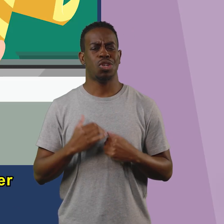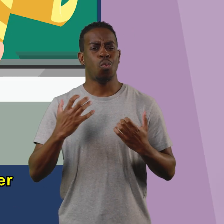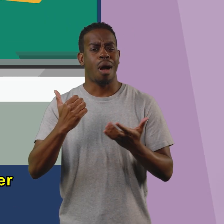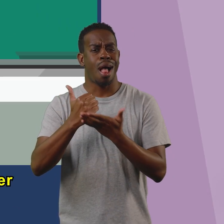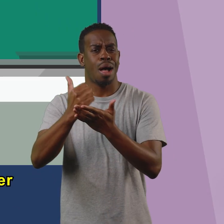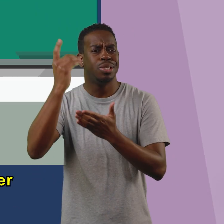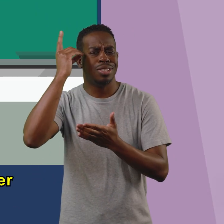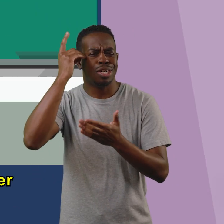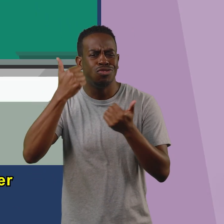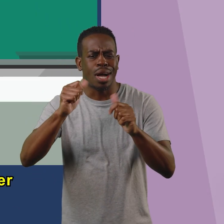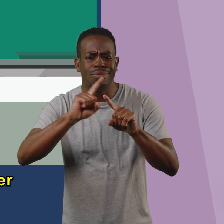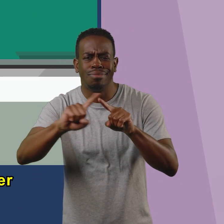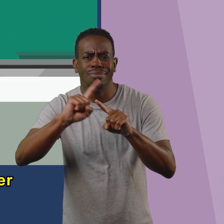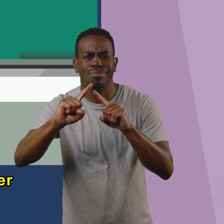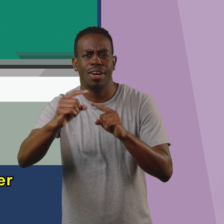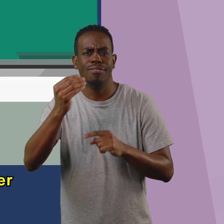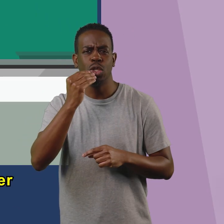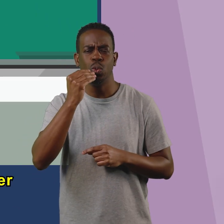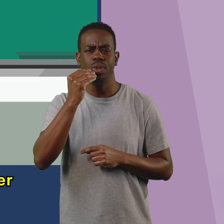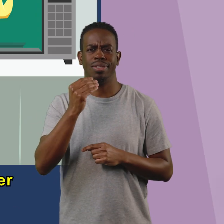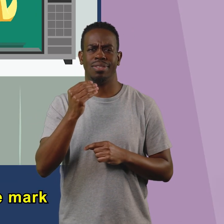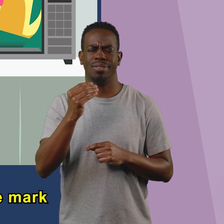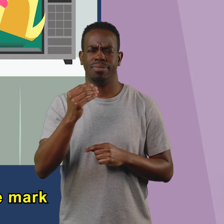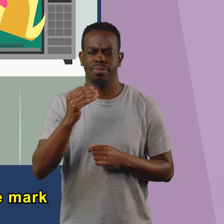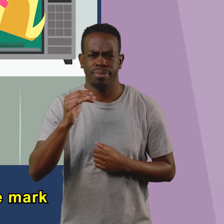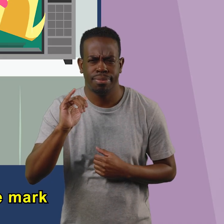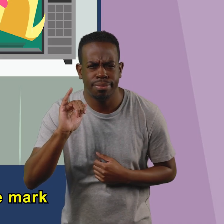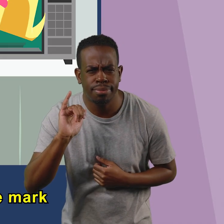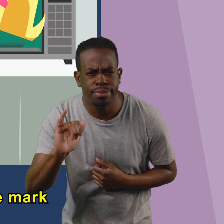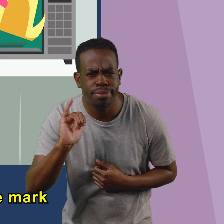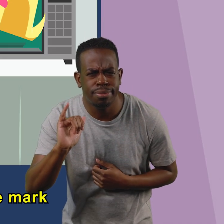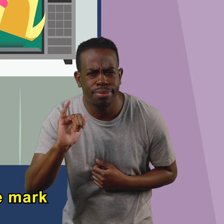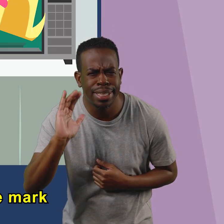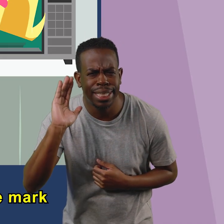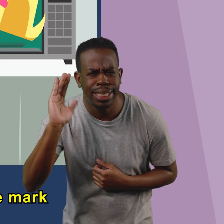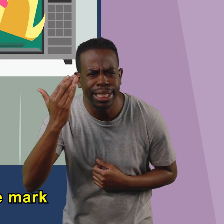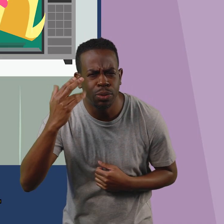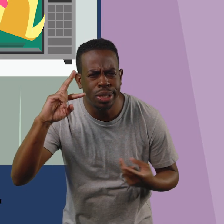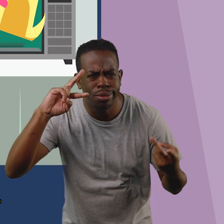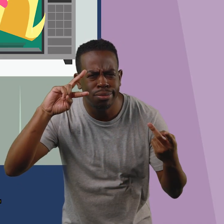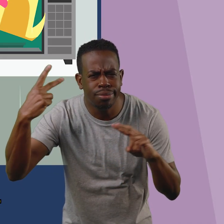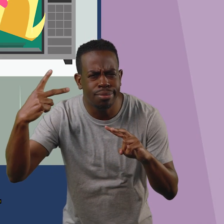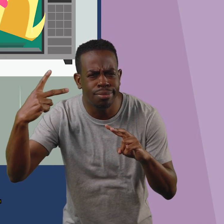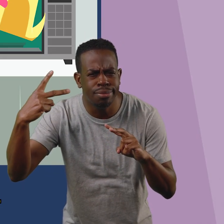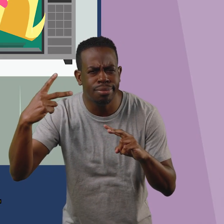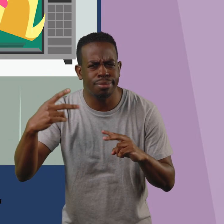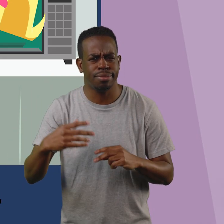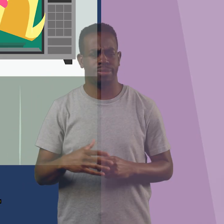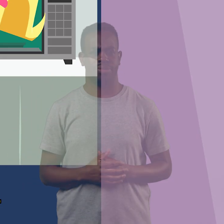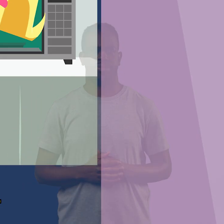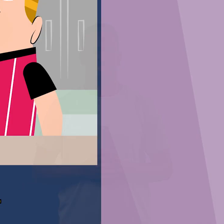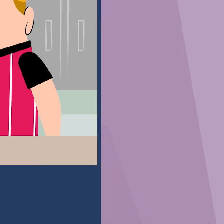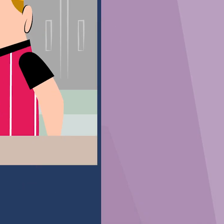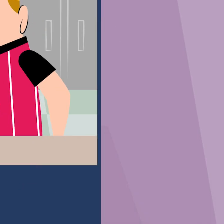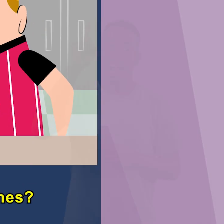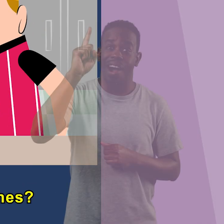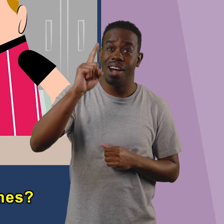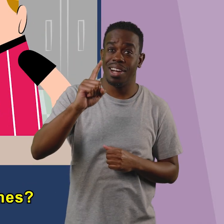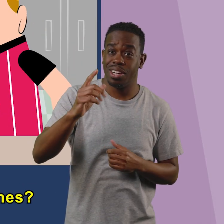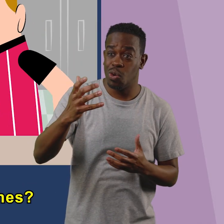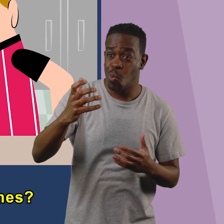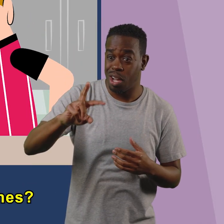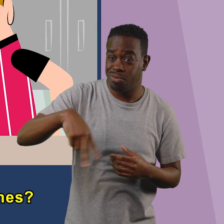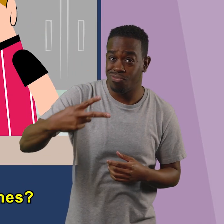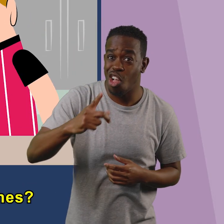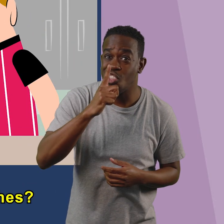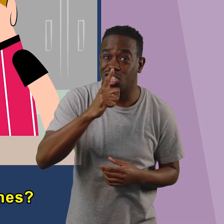I just wanted to help Dexter expand his palate. Huh. Looks like we missed the mark on what they really want. Hey,